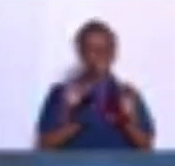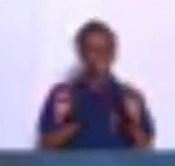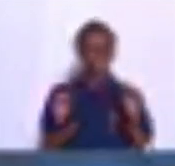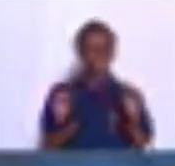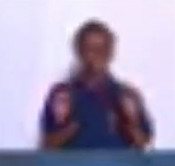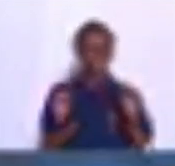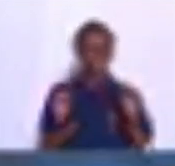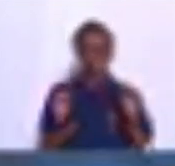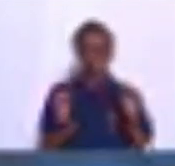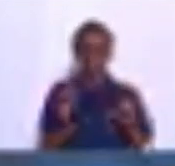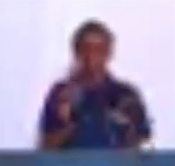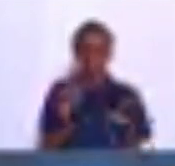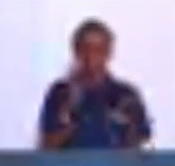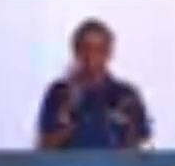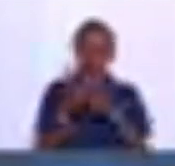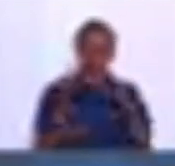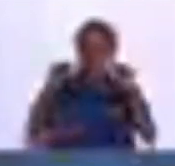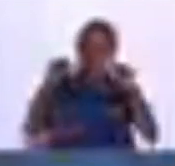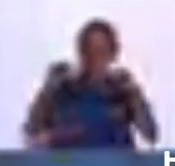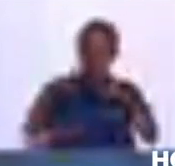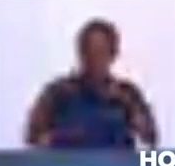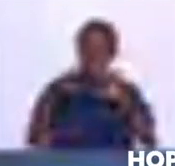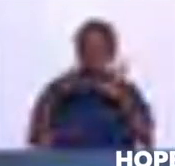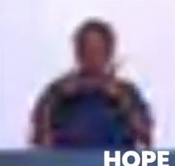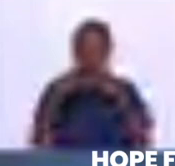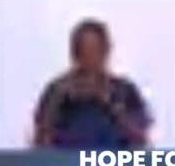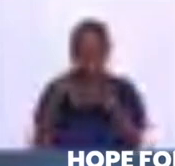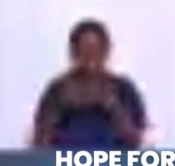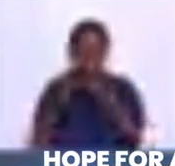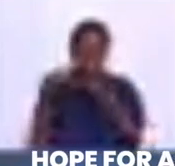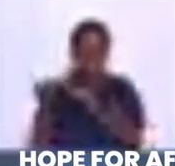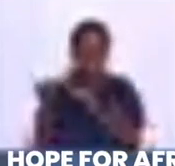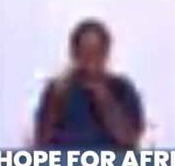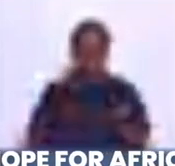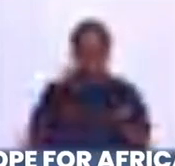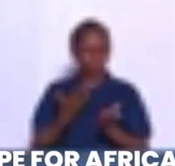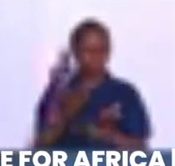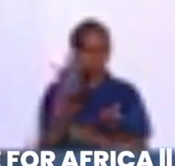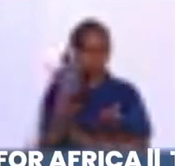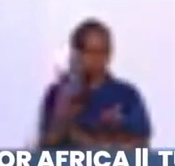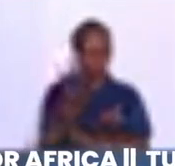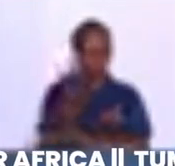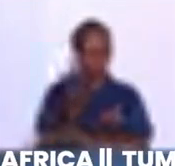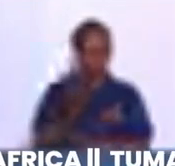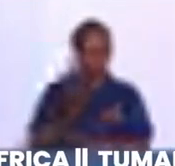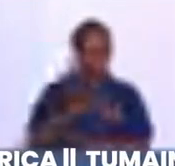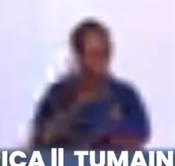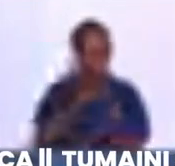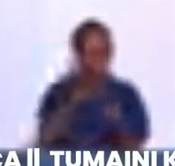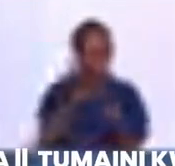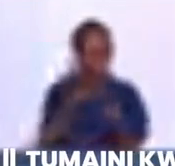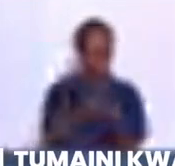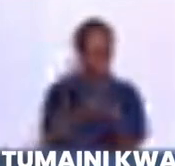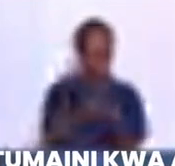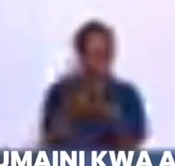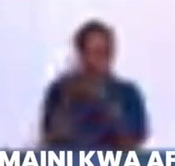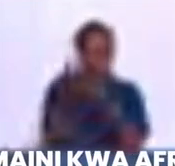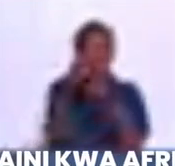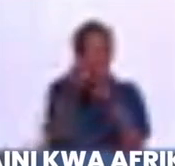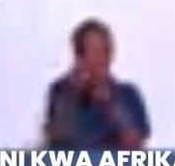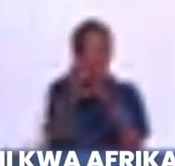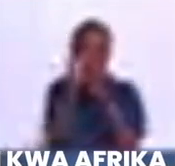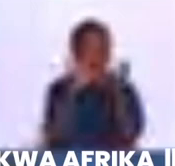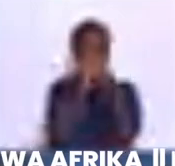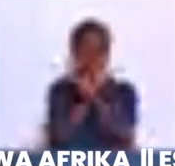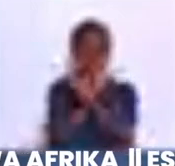So, from now onward, before you go to the stage, make sure that you make a video call.